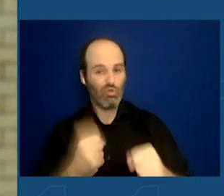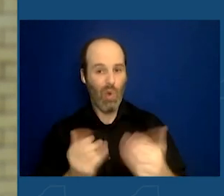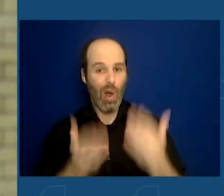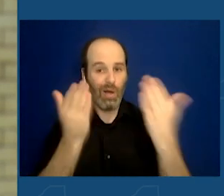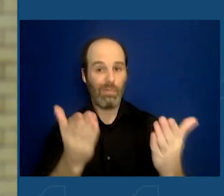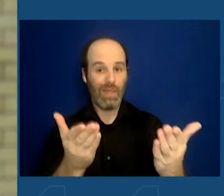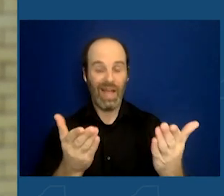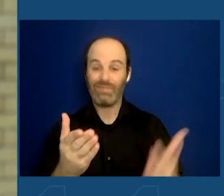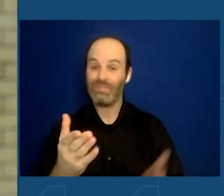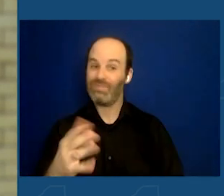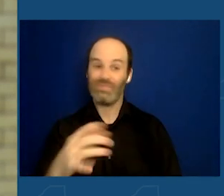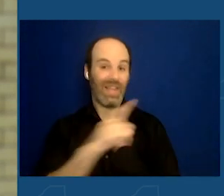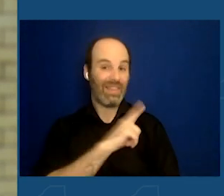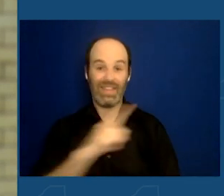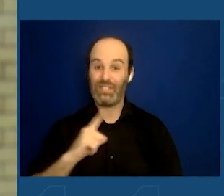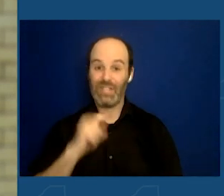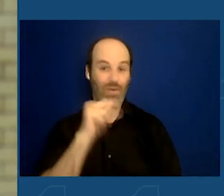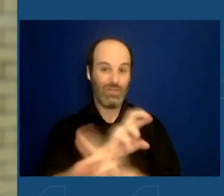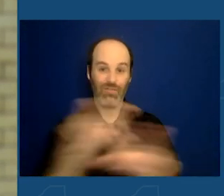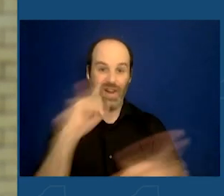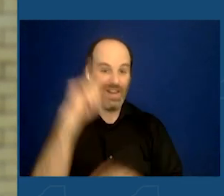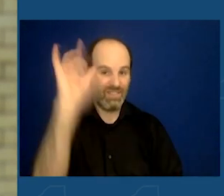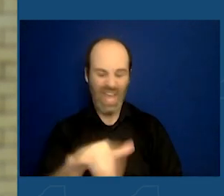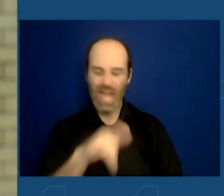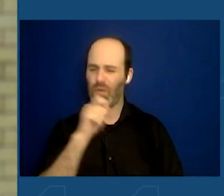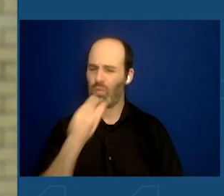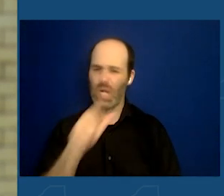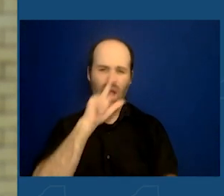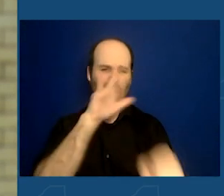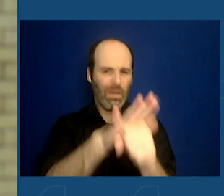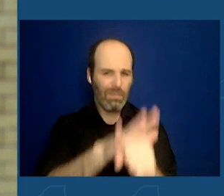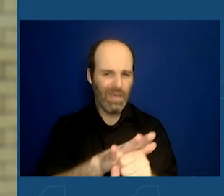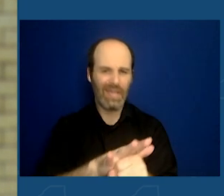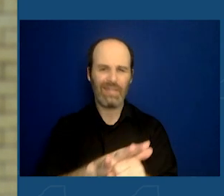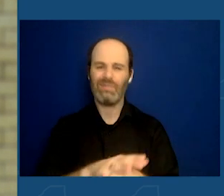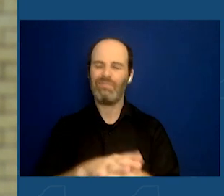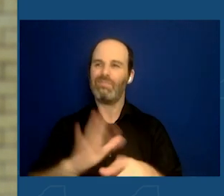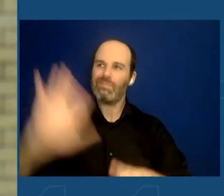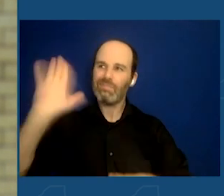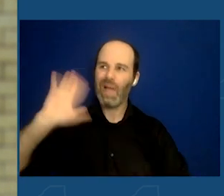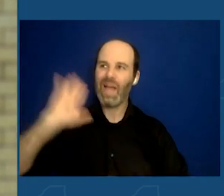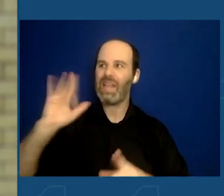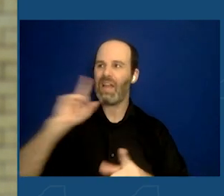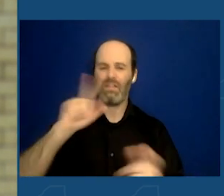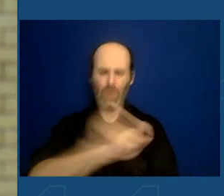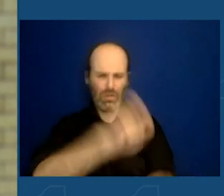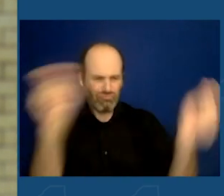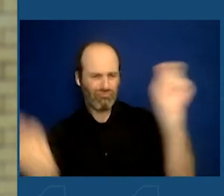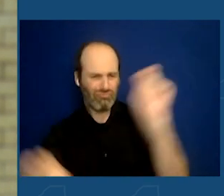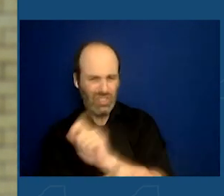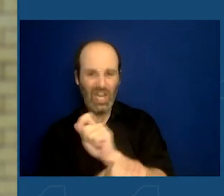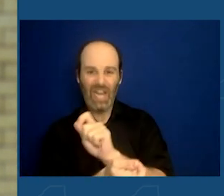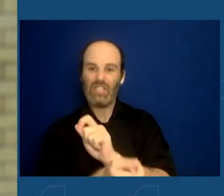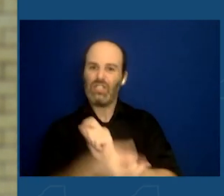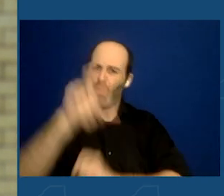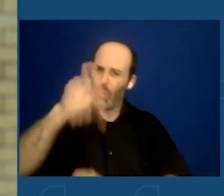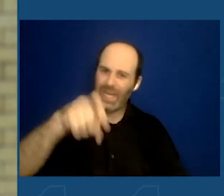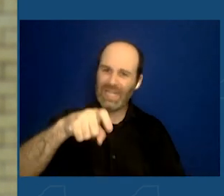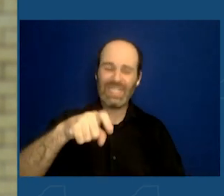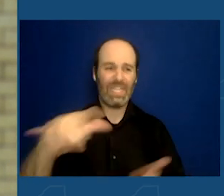for it and would not commit at the time to the transformative change that New Yorkers so desperately need and